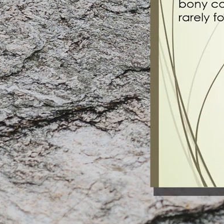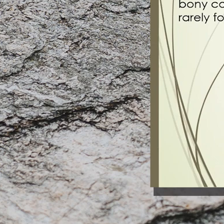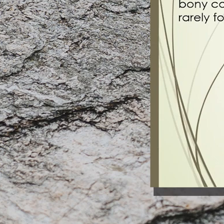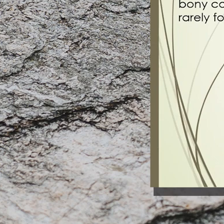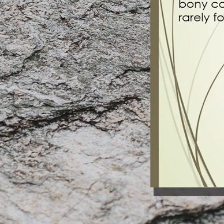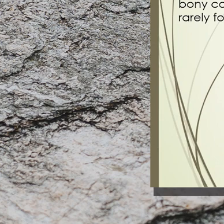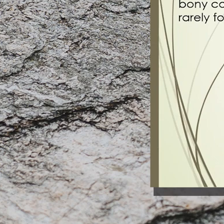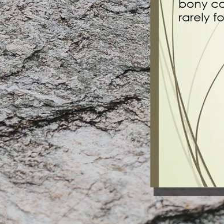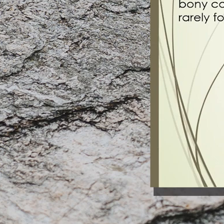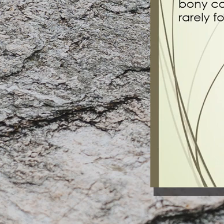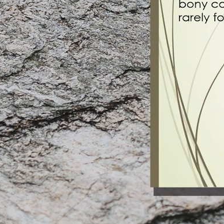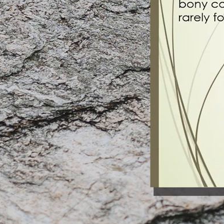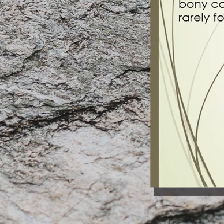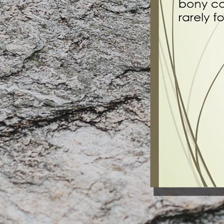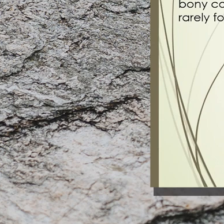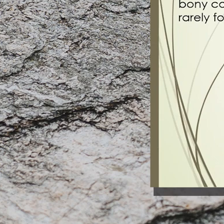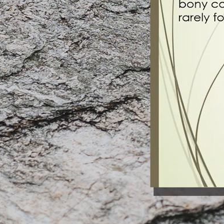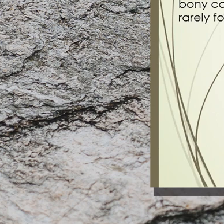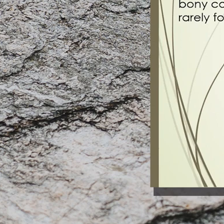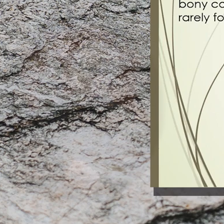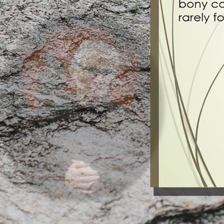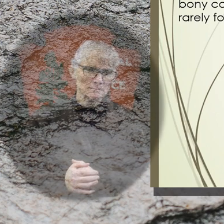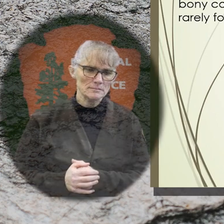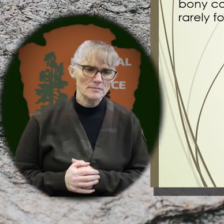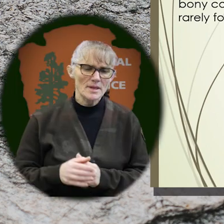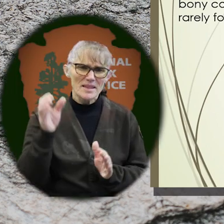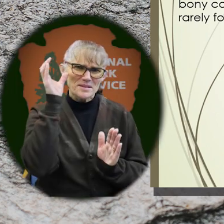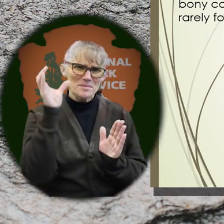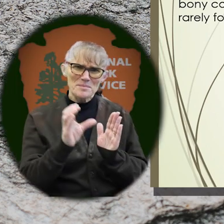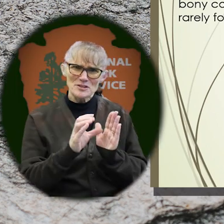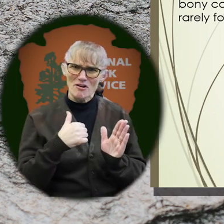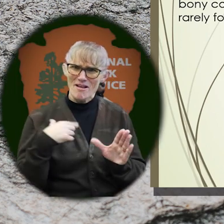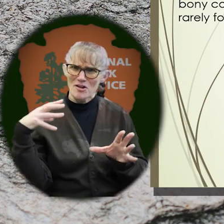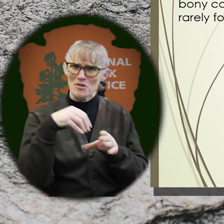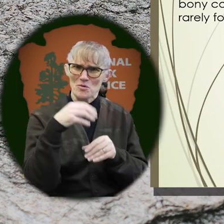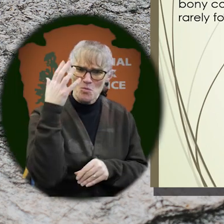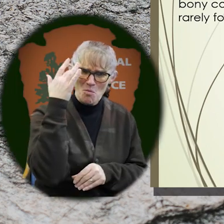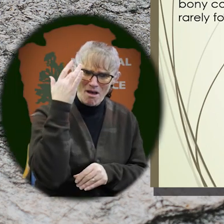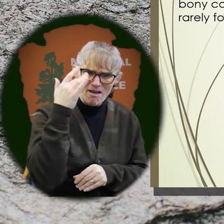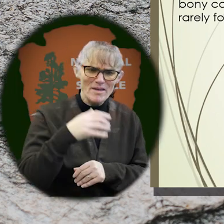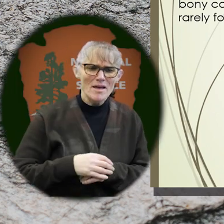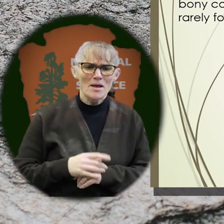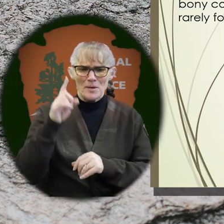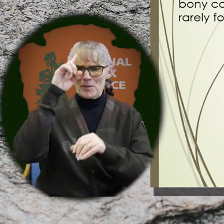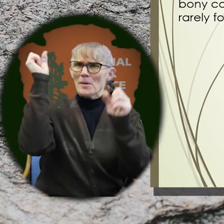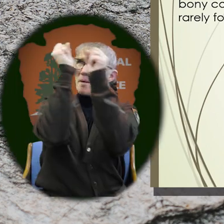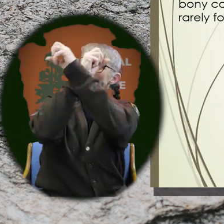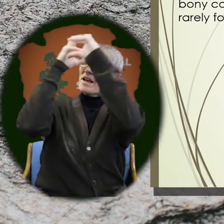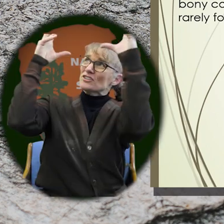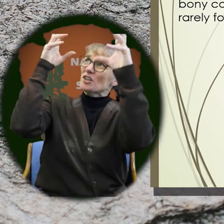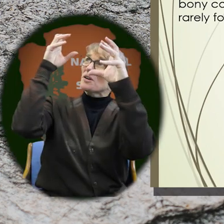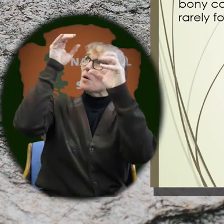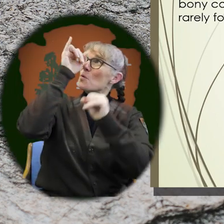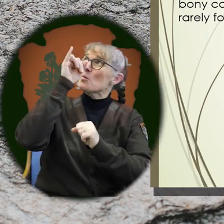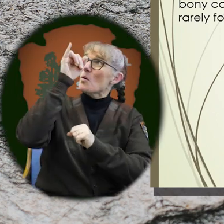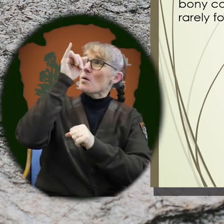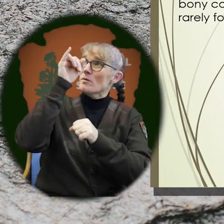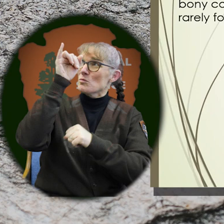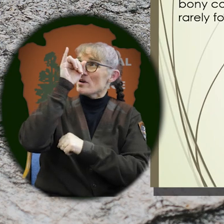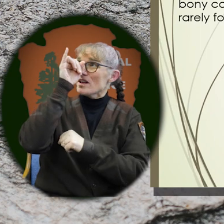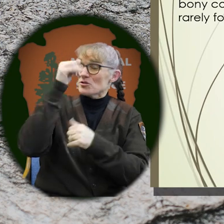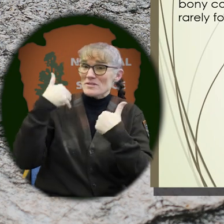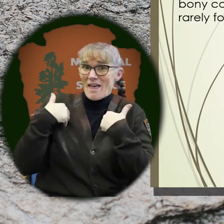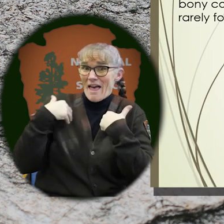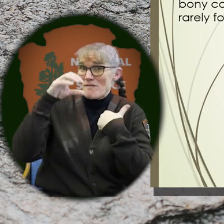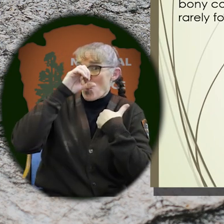teeth. The structure on the left is smooth, while the one on the right is textured. And I did include this picture because I know that although we all may think of rhinoceros as